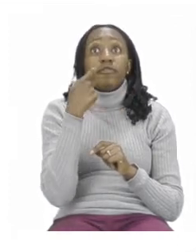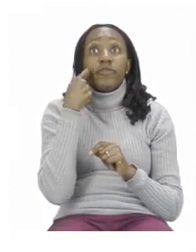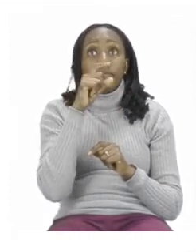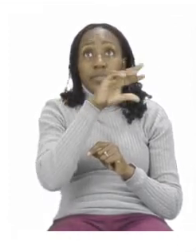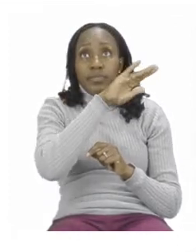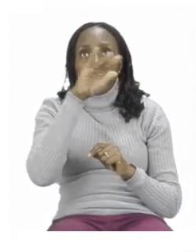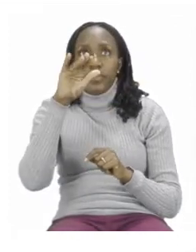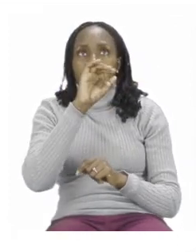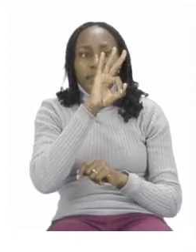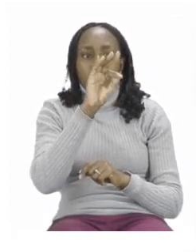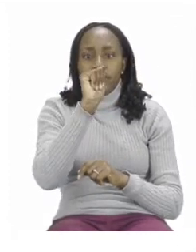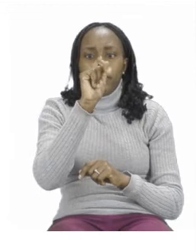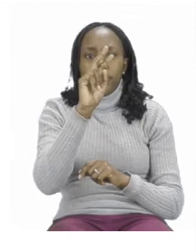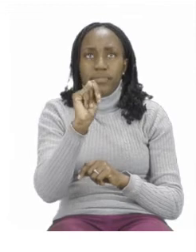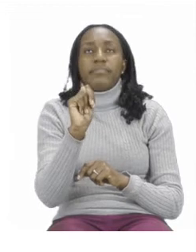Let's begin.